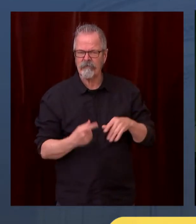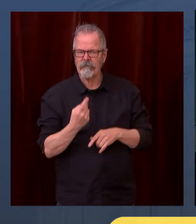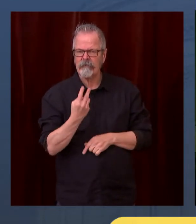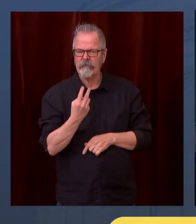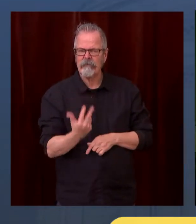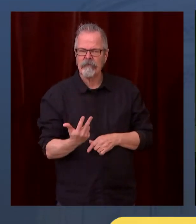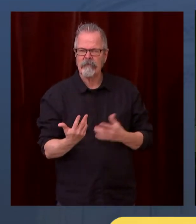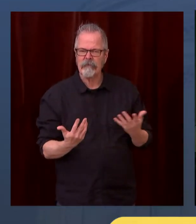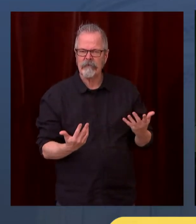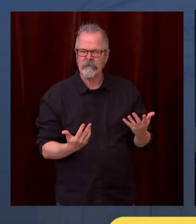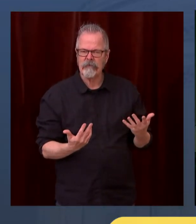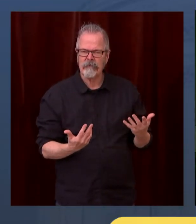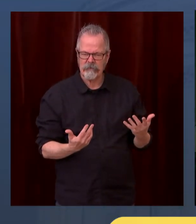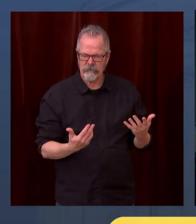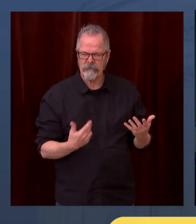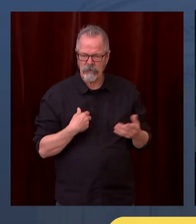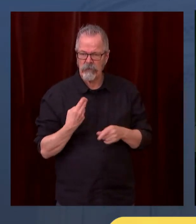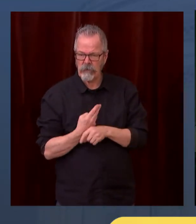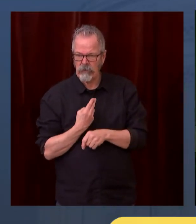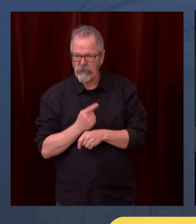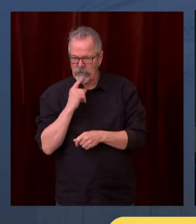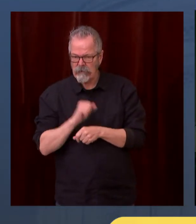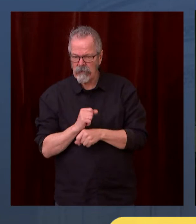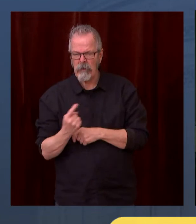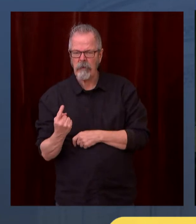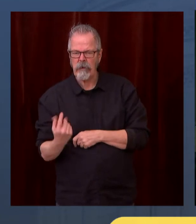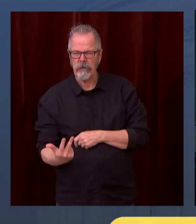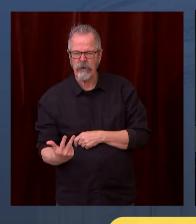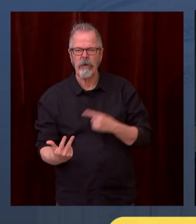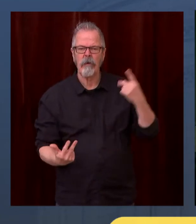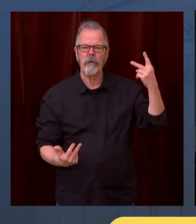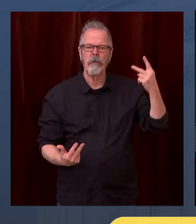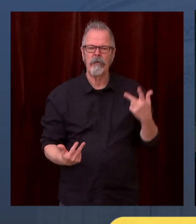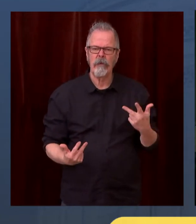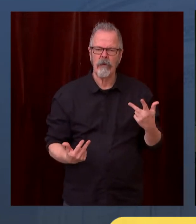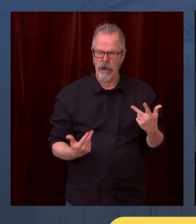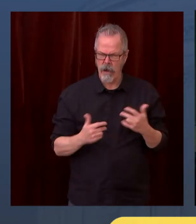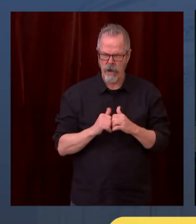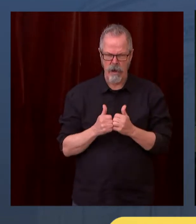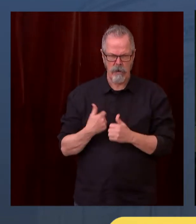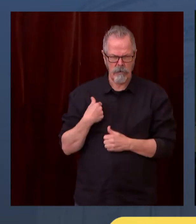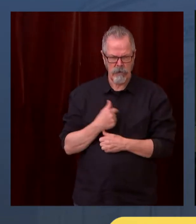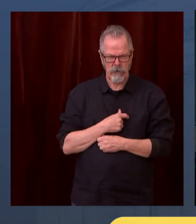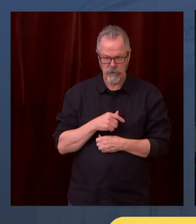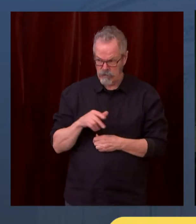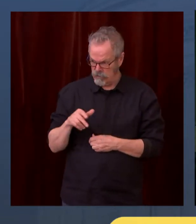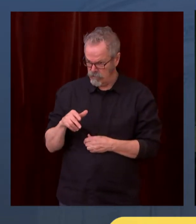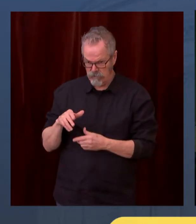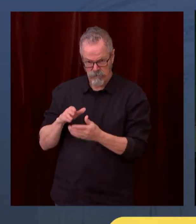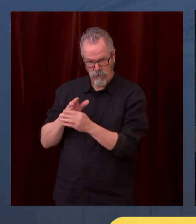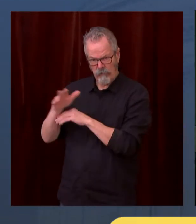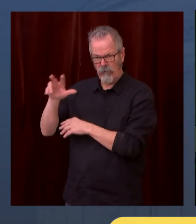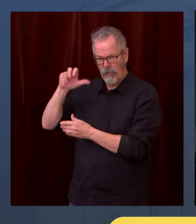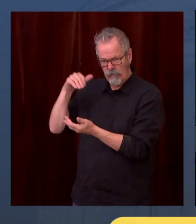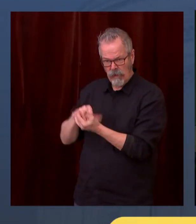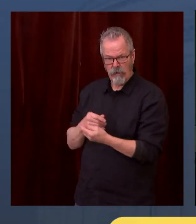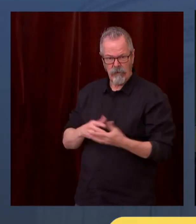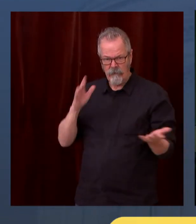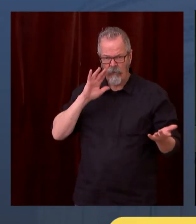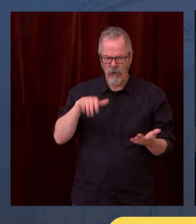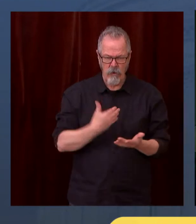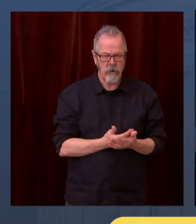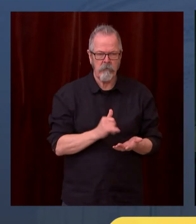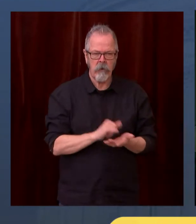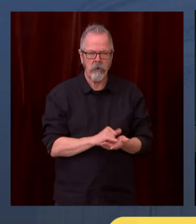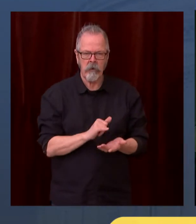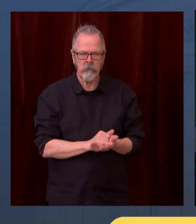essentially of the vaccines coming into the state. So there's no way that we can actually provide vaccines to everybody who would like to have those vaccines